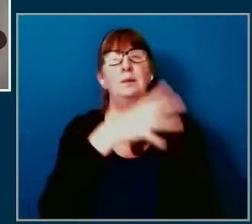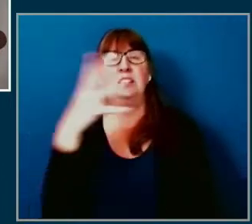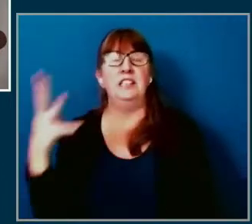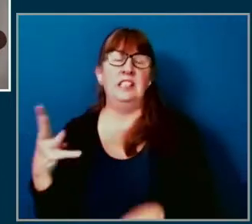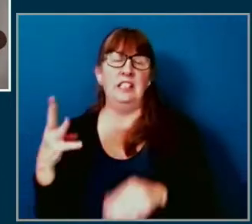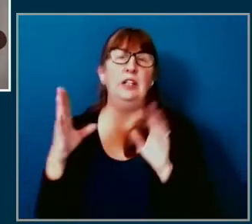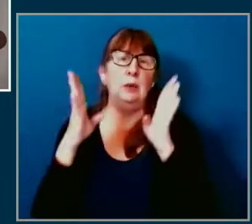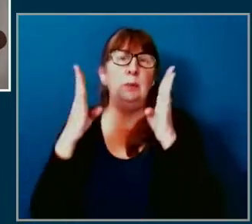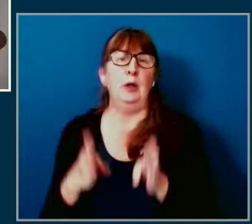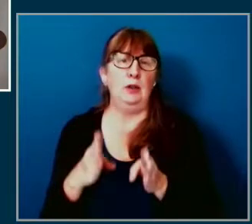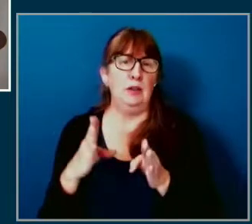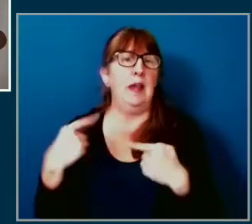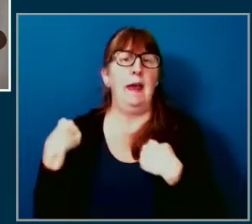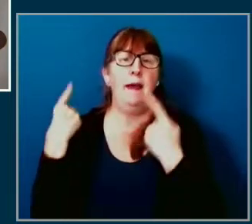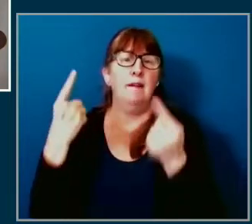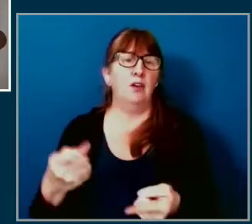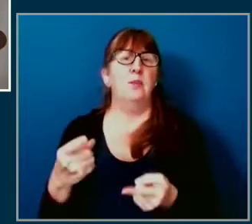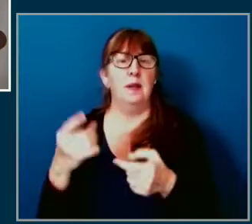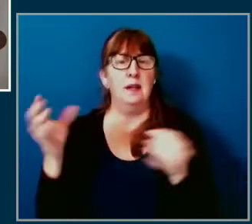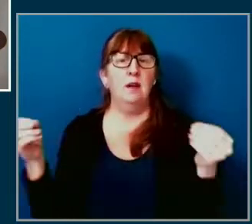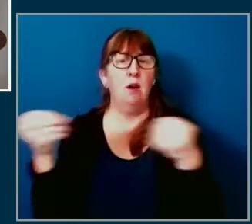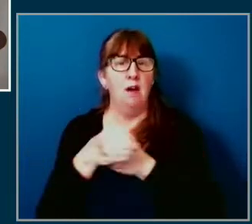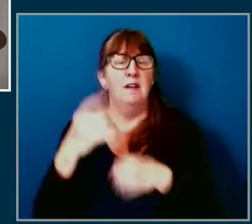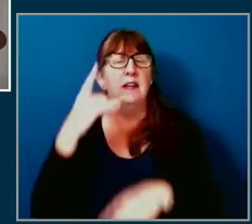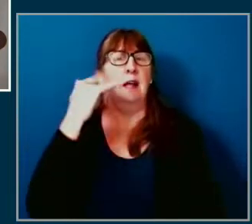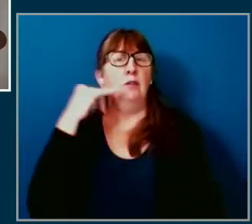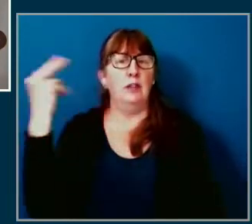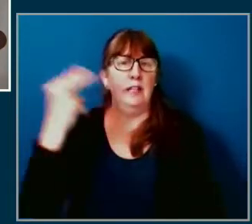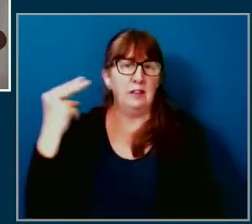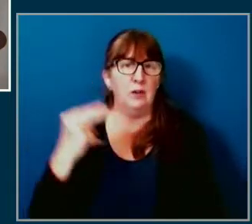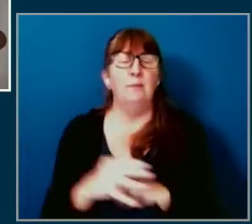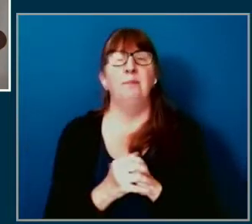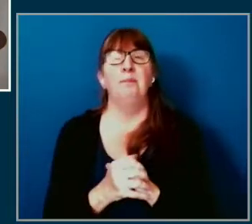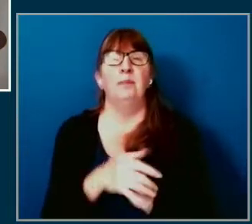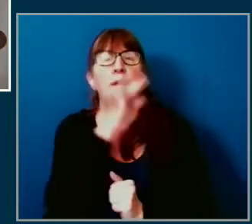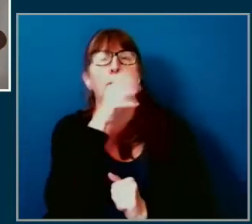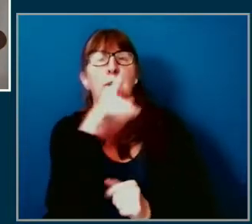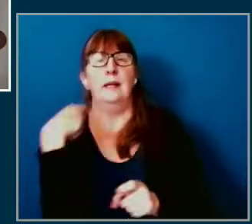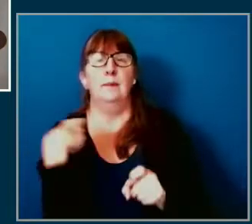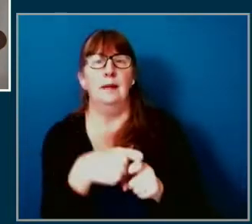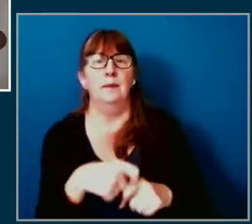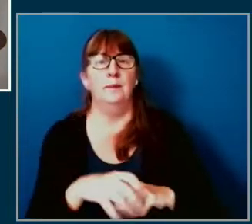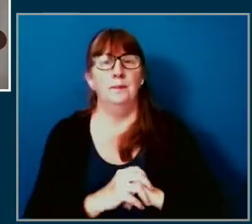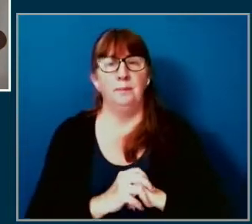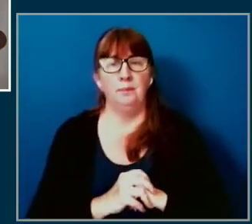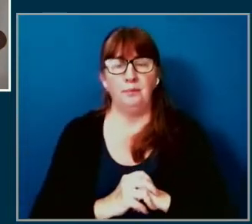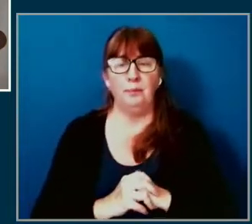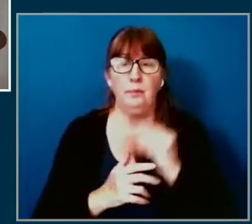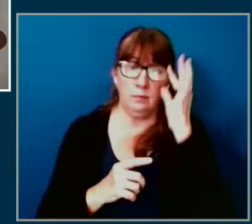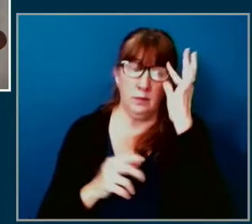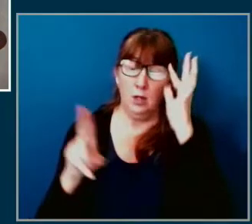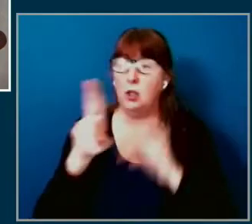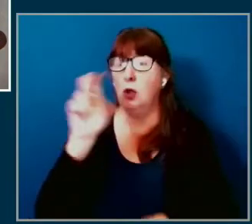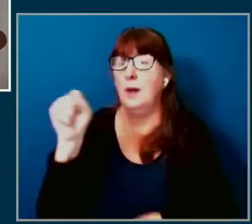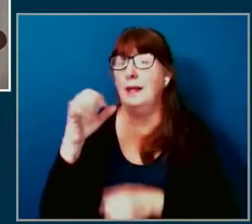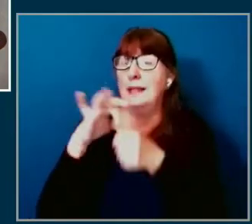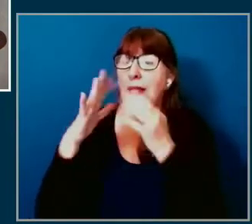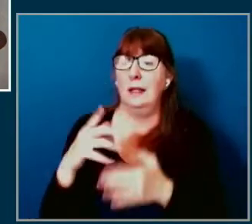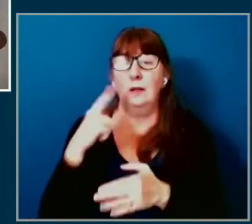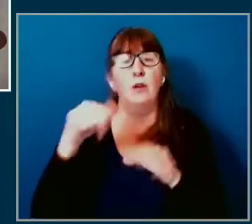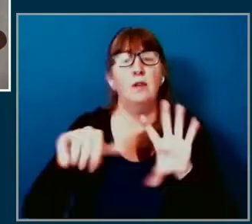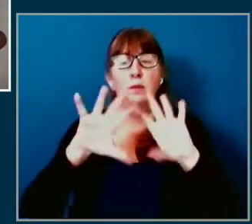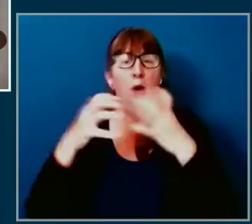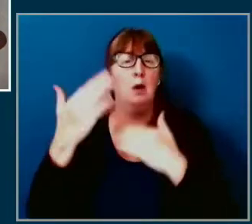in California's history. Y como el primer Latino comisionado de seguros. You as delegates to our party know better than